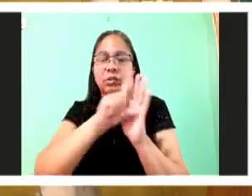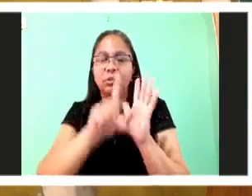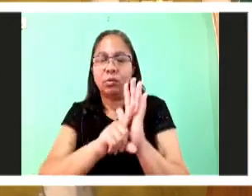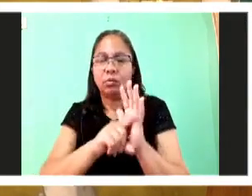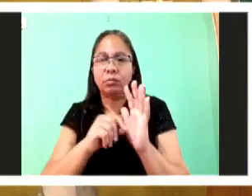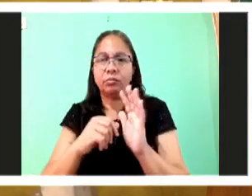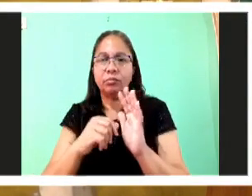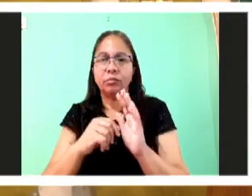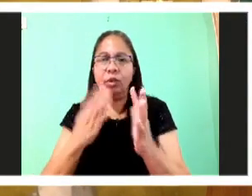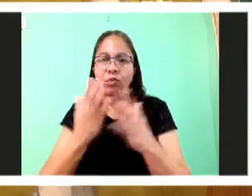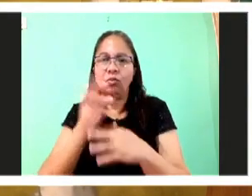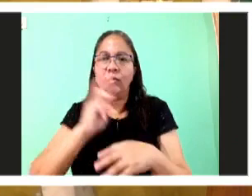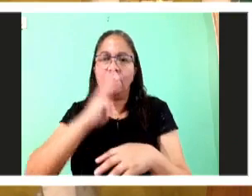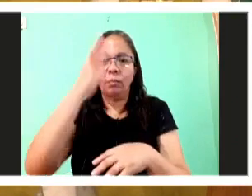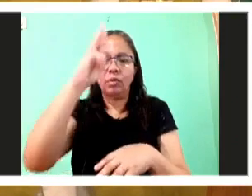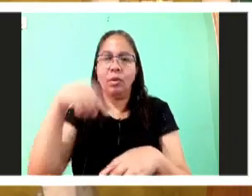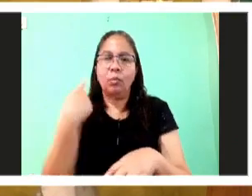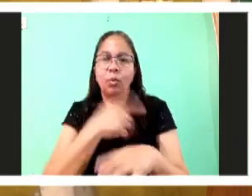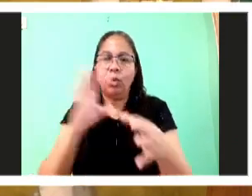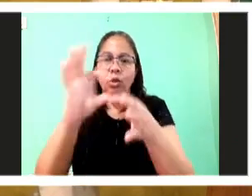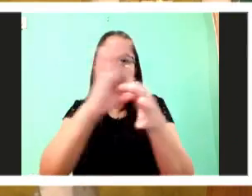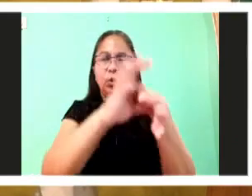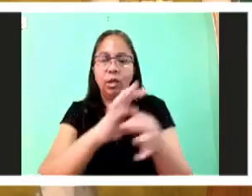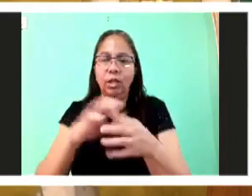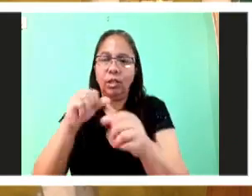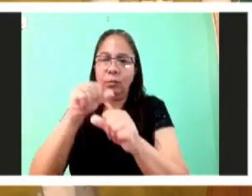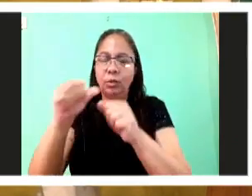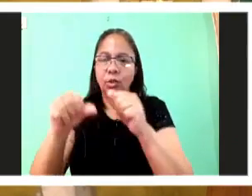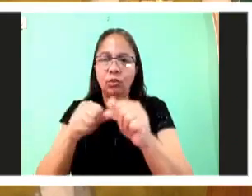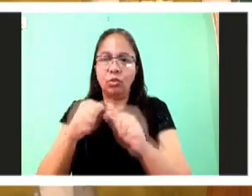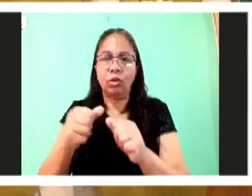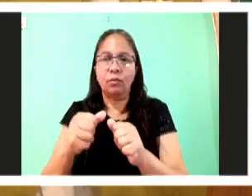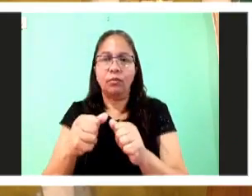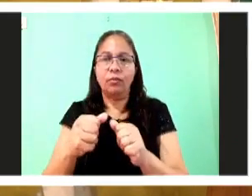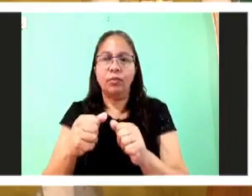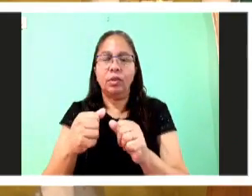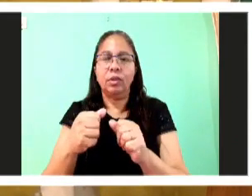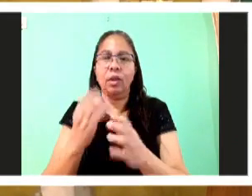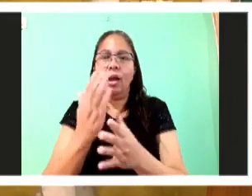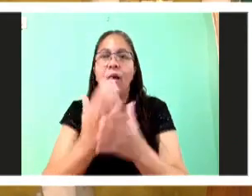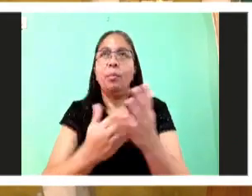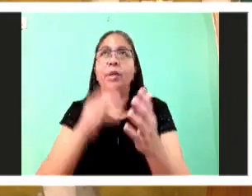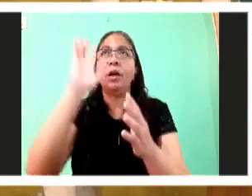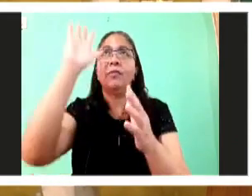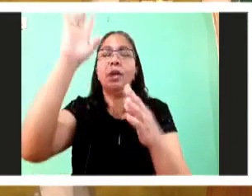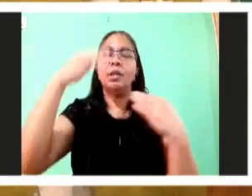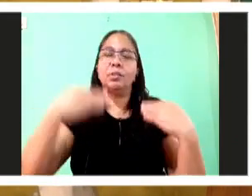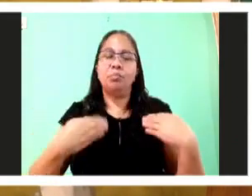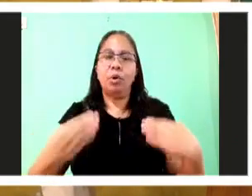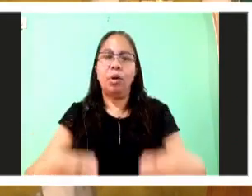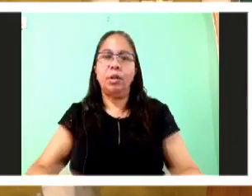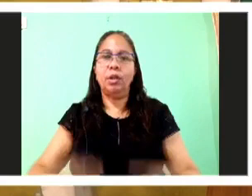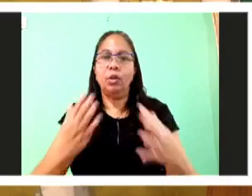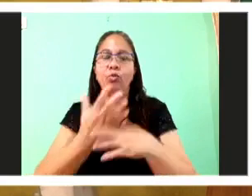Through baptism, we have been united with each other as part of His mystical body. Through